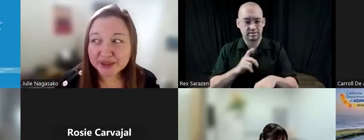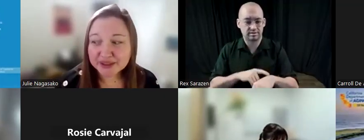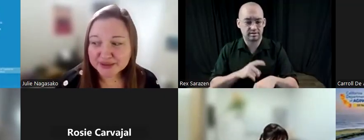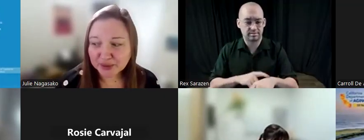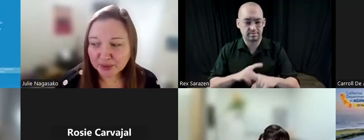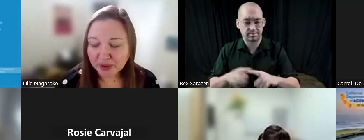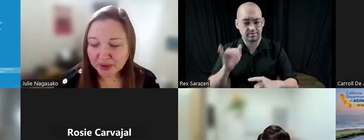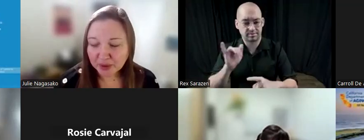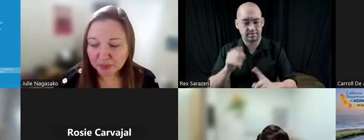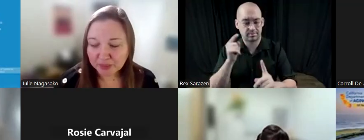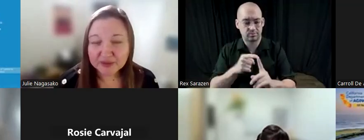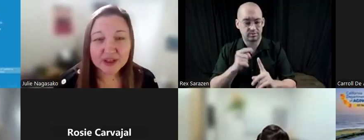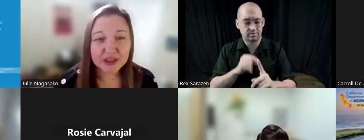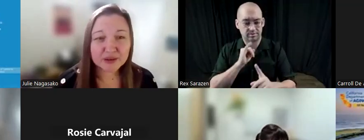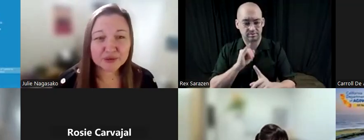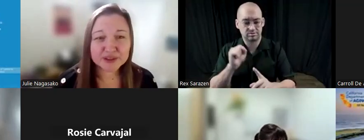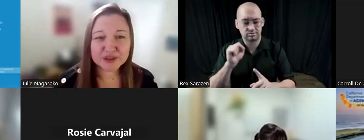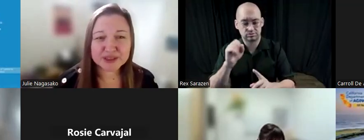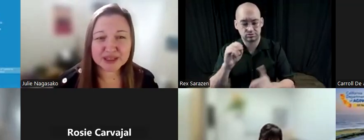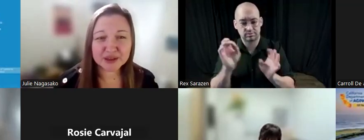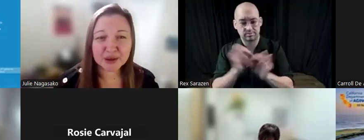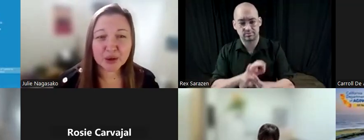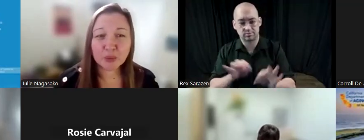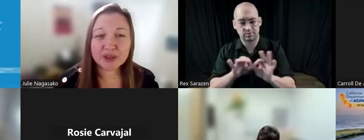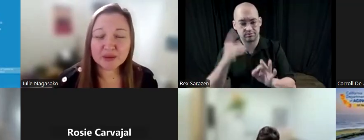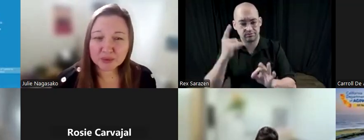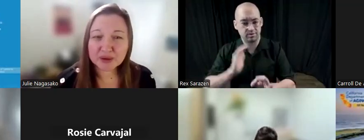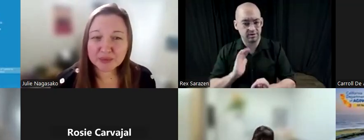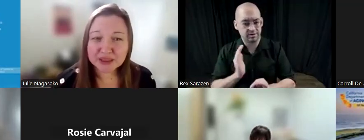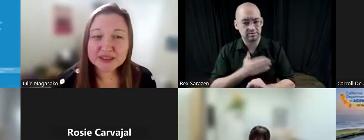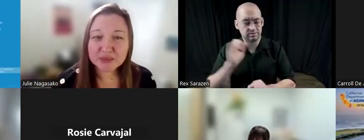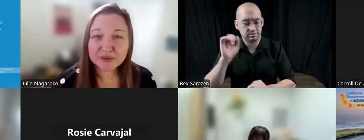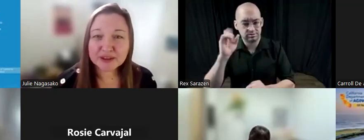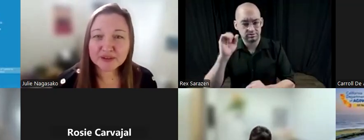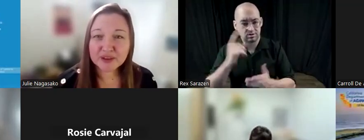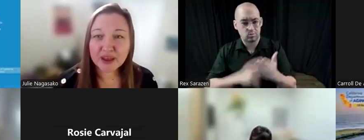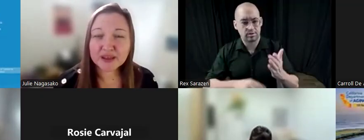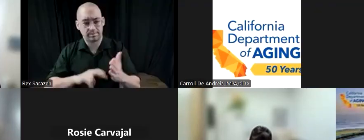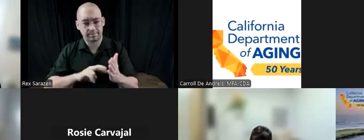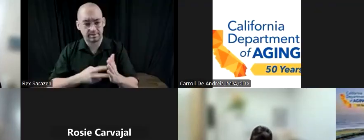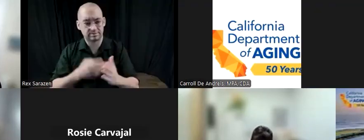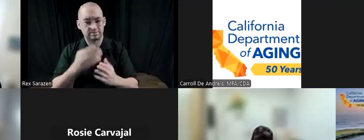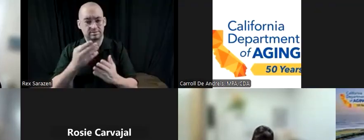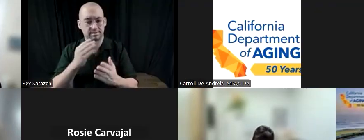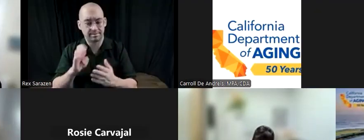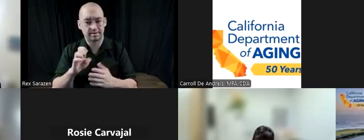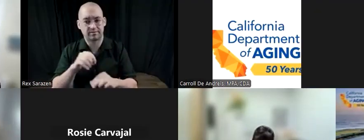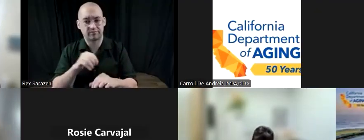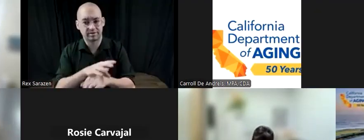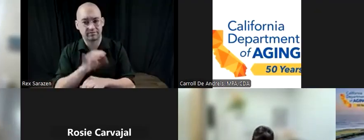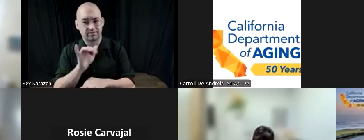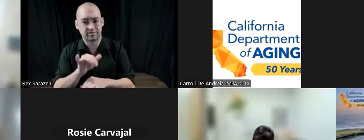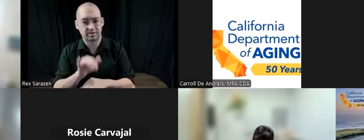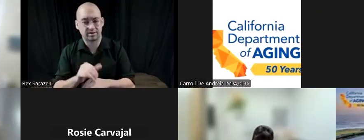that point is so relevant, I think, for us understanding what it means to be effective in that. And one of the more